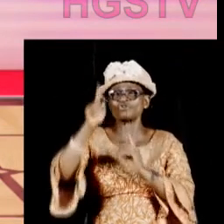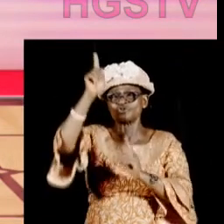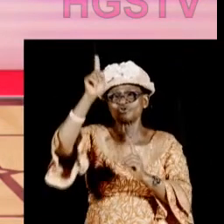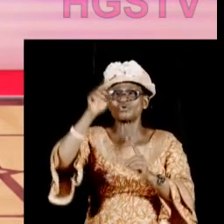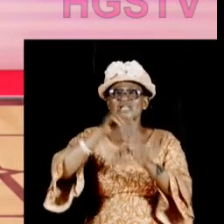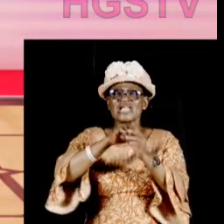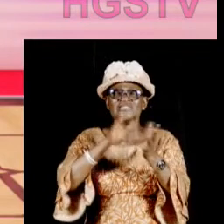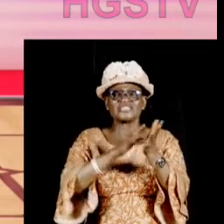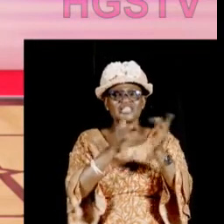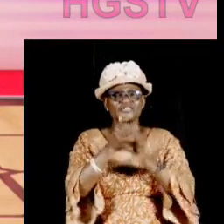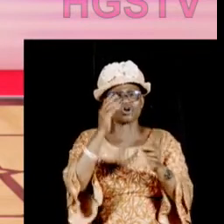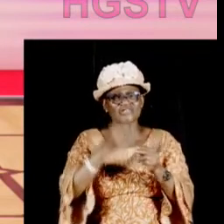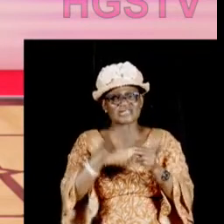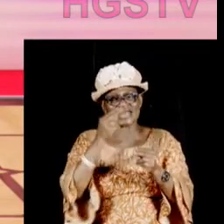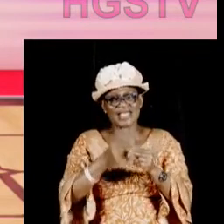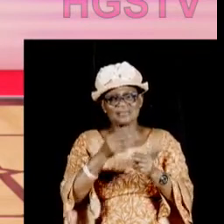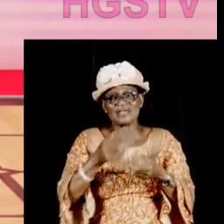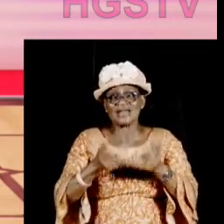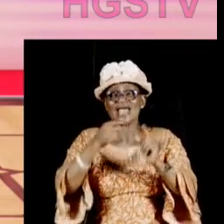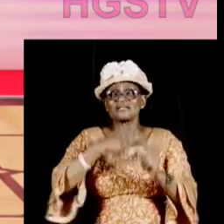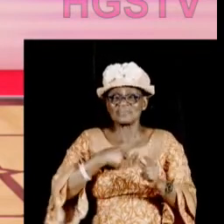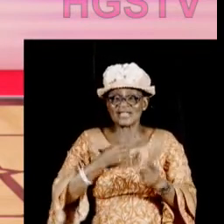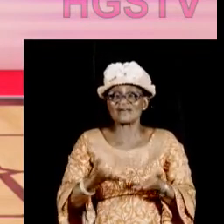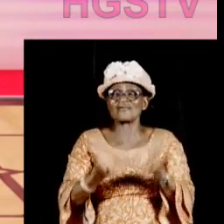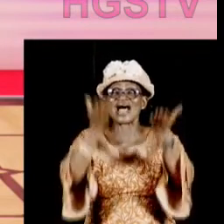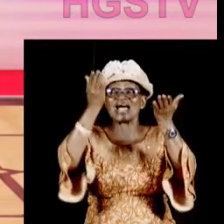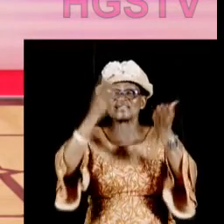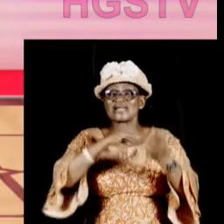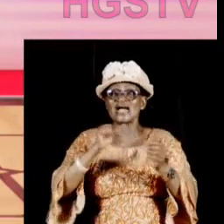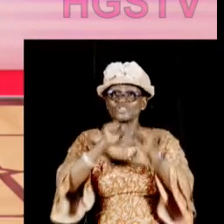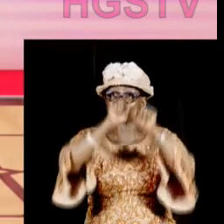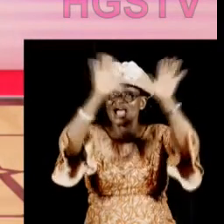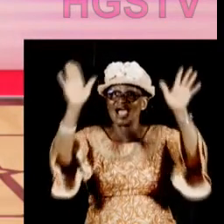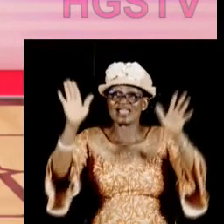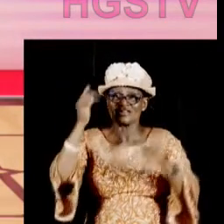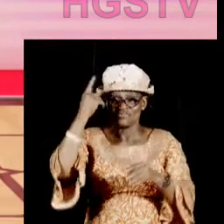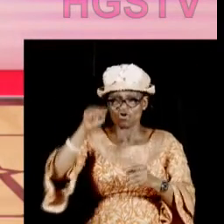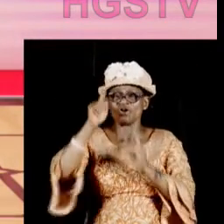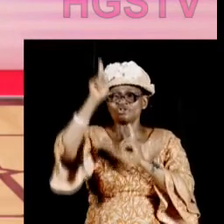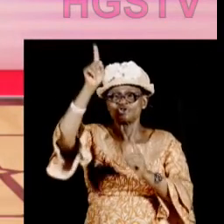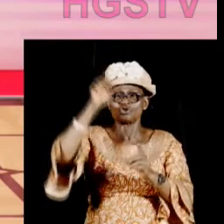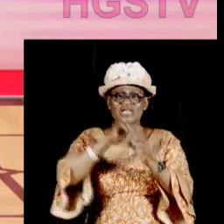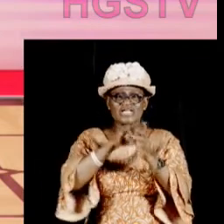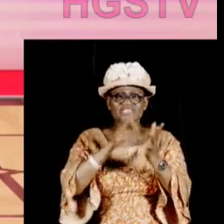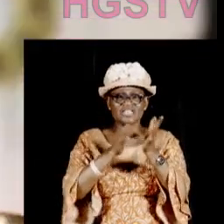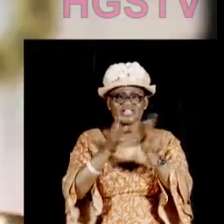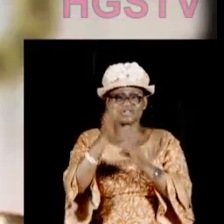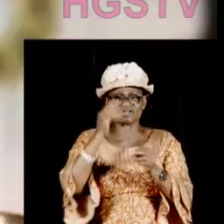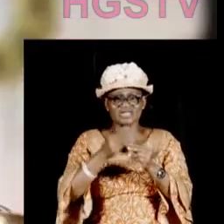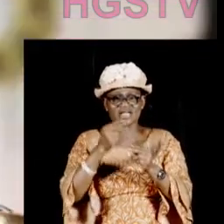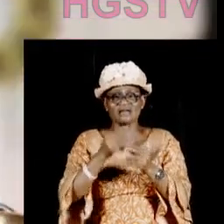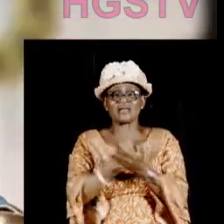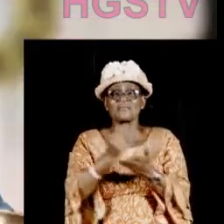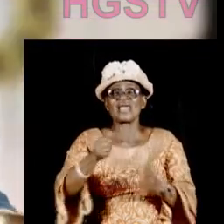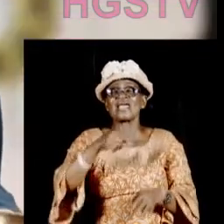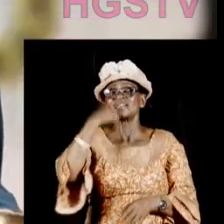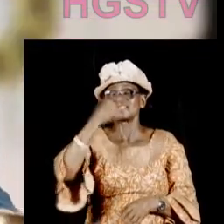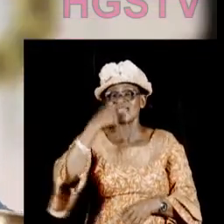shine for you in Jesus' name. Let me rise and shine for you in Jesus' name. Amen. Say,